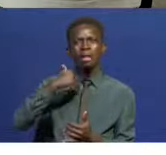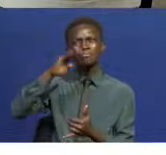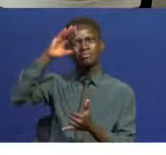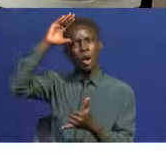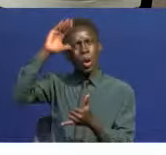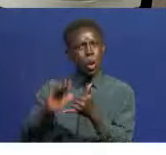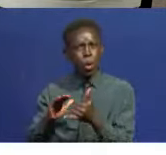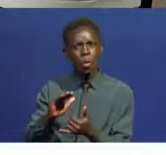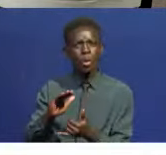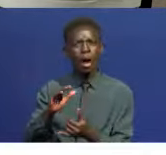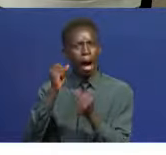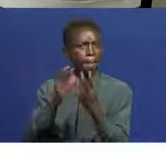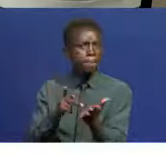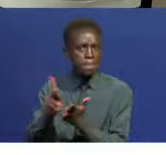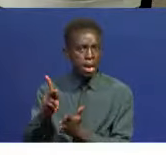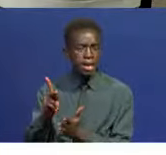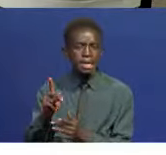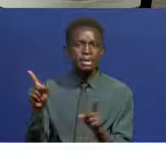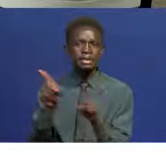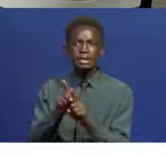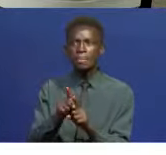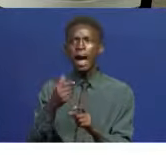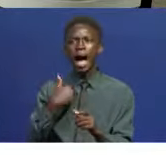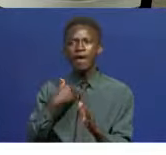overtime and all other issues.